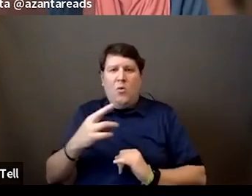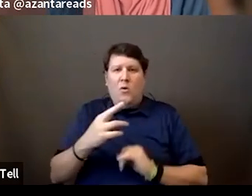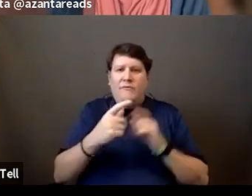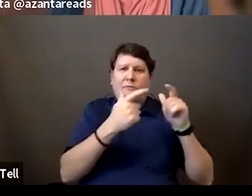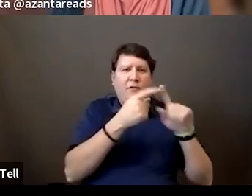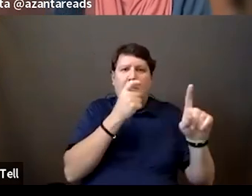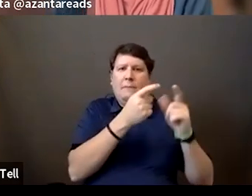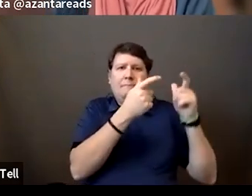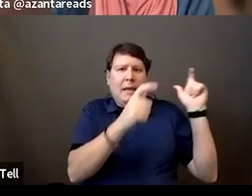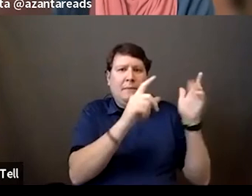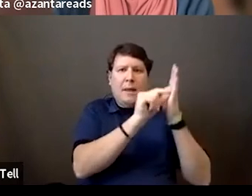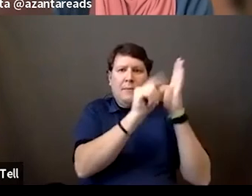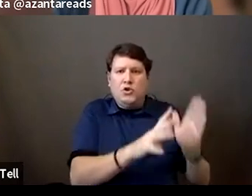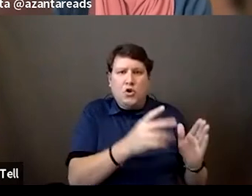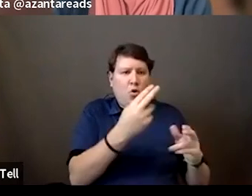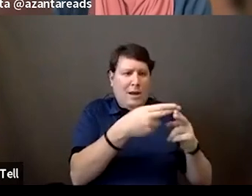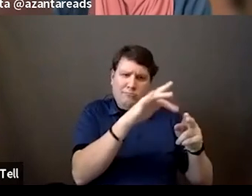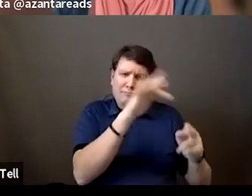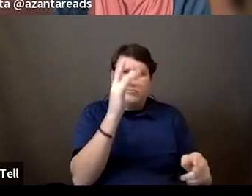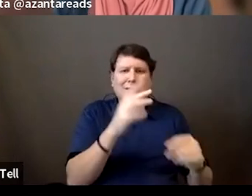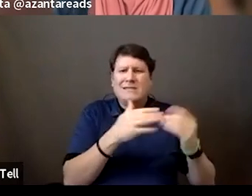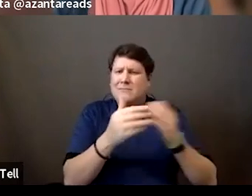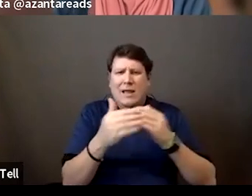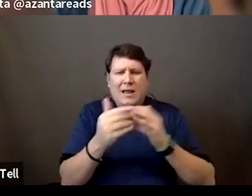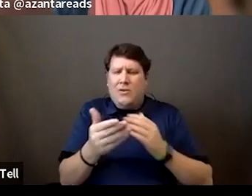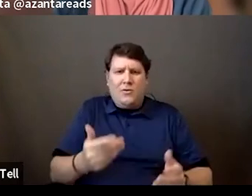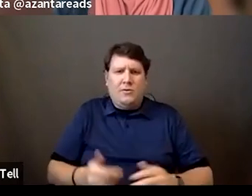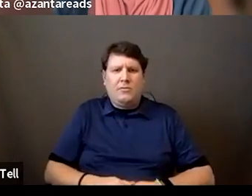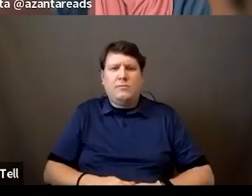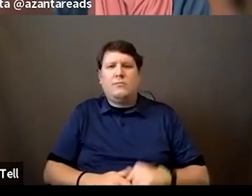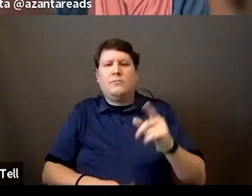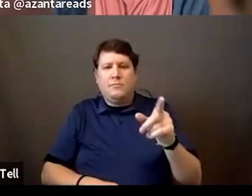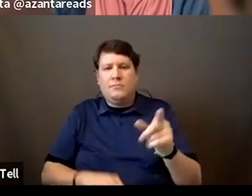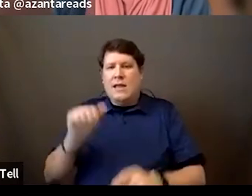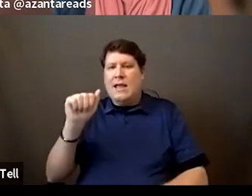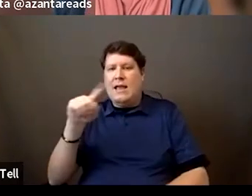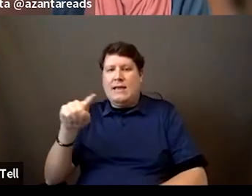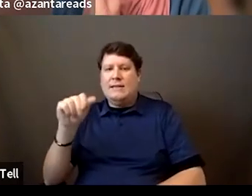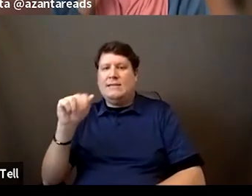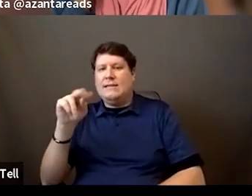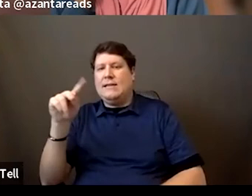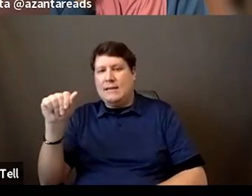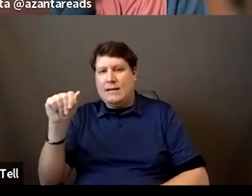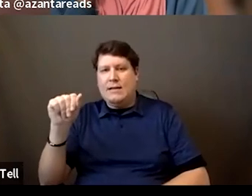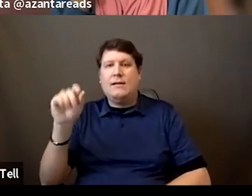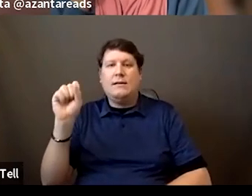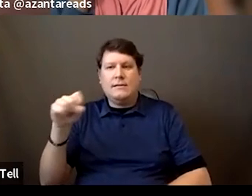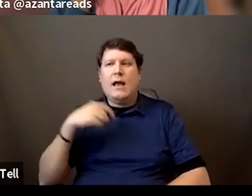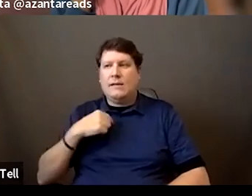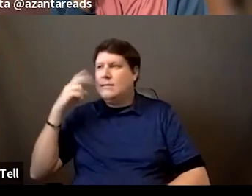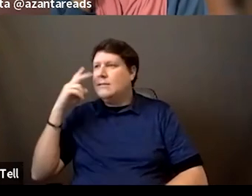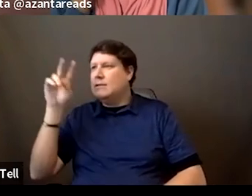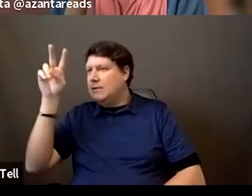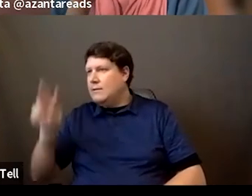I agree. And I've seen this question a ton in like the chat, is how do you contact book talkers? Like, I think if you just go to